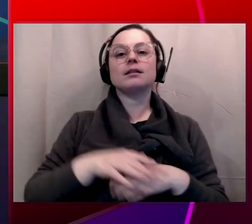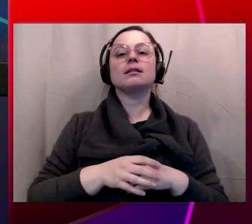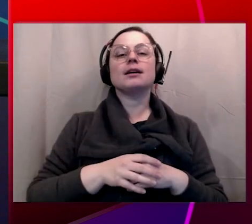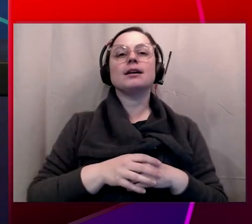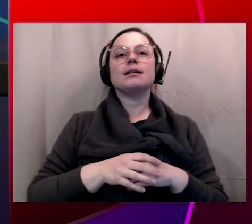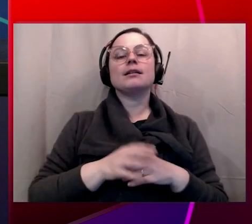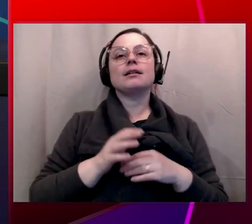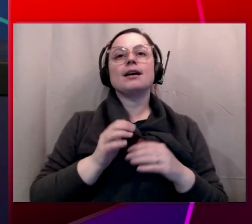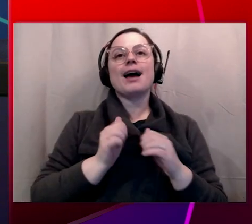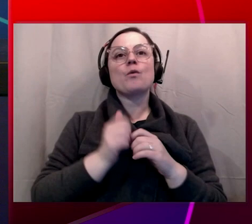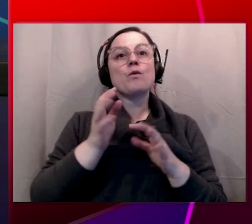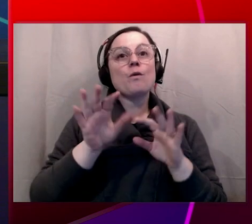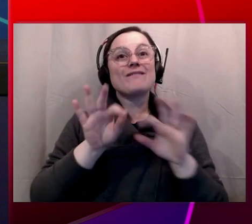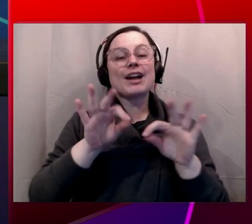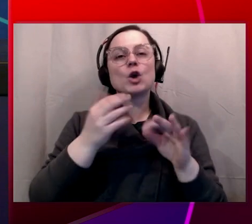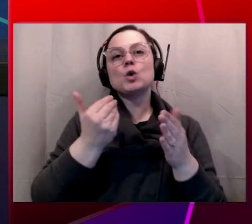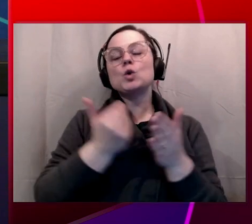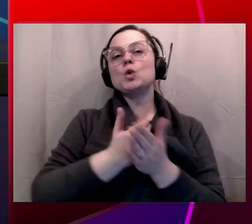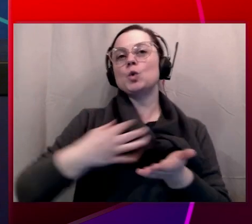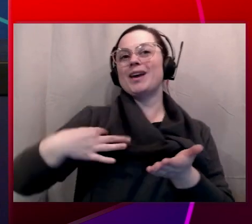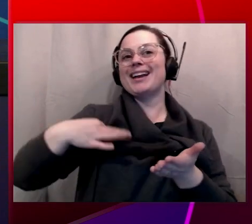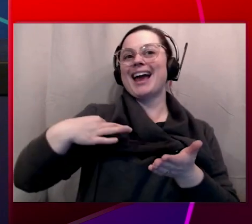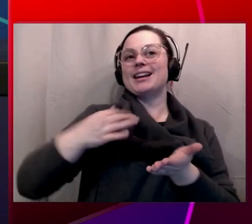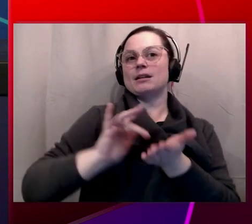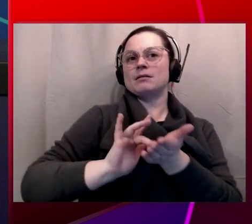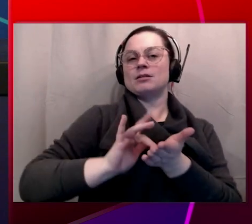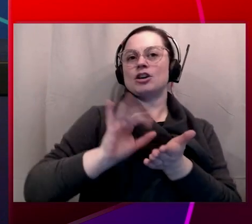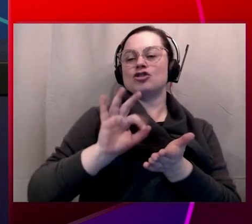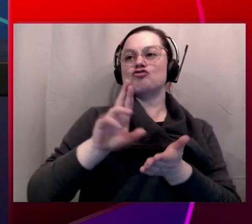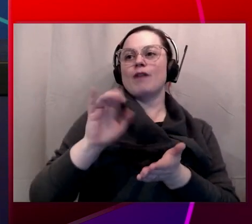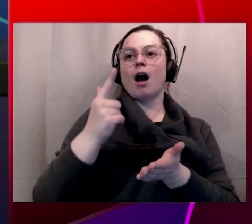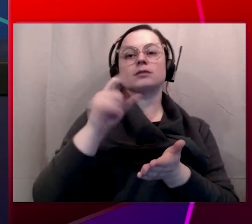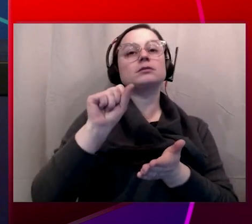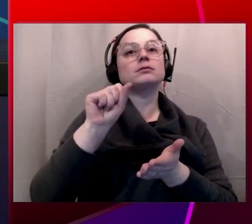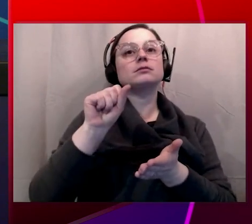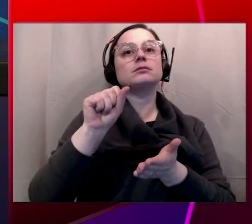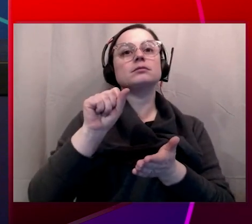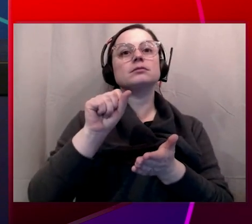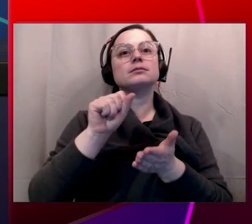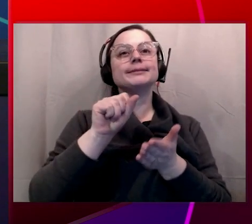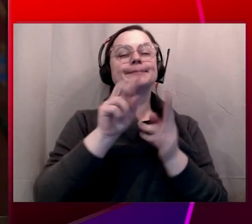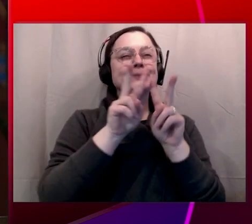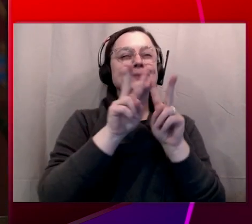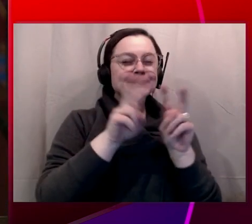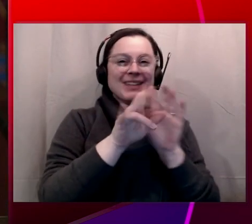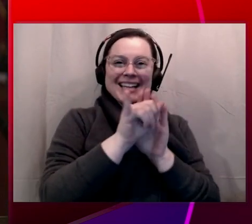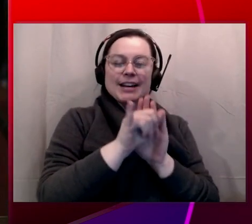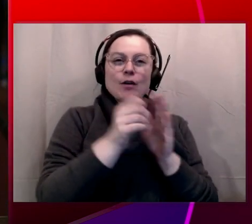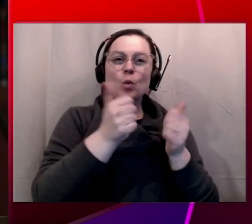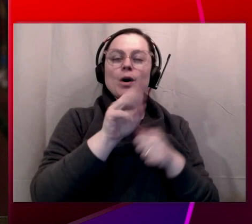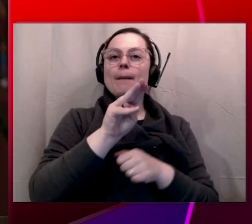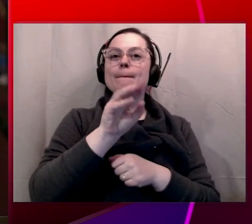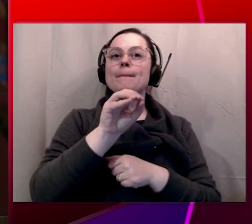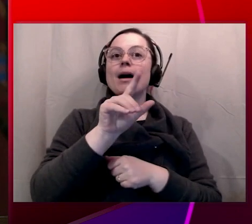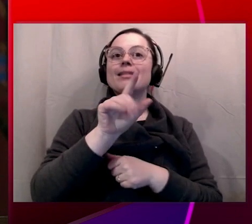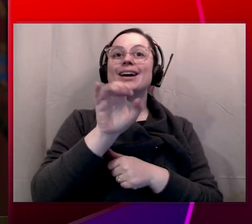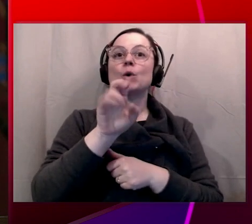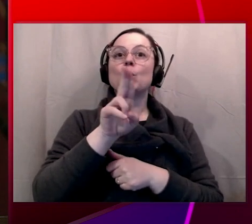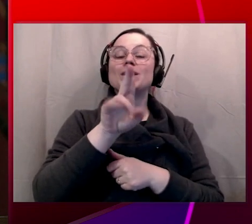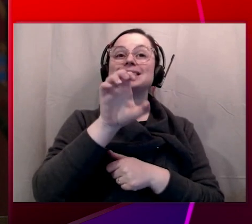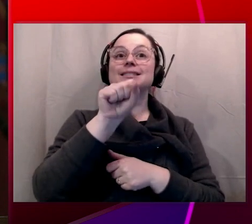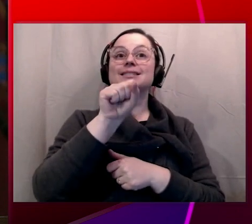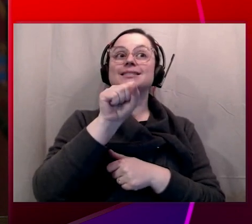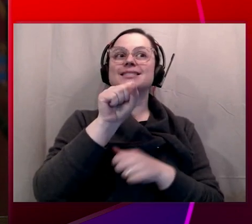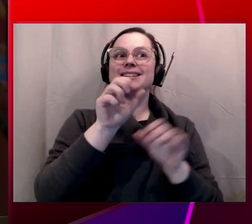new candidate drugs. So identifying molecules that might be used to safely and